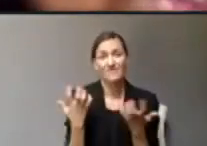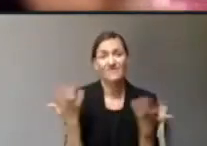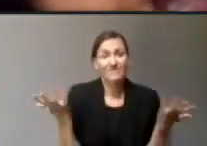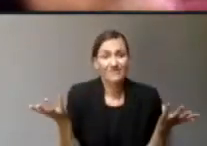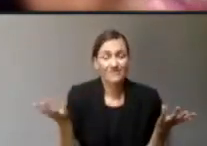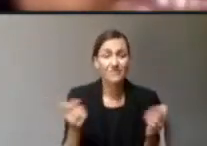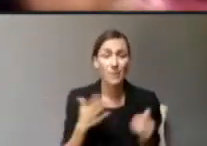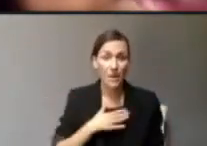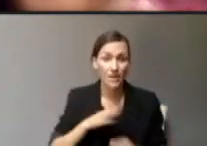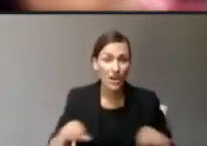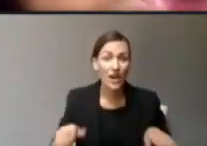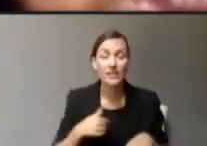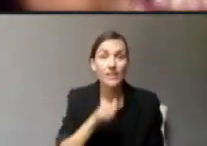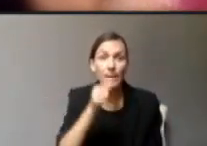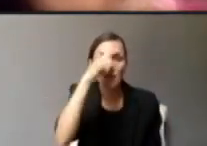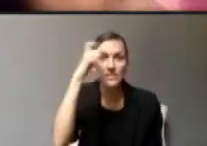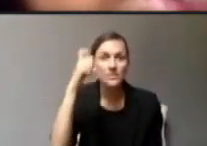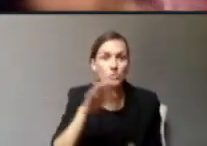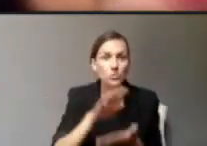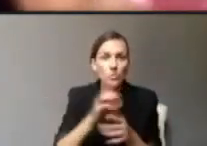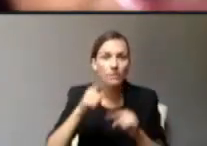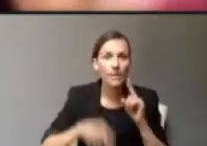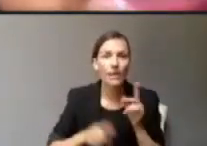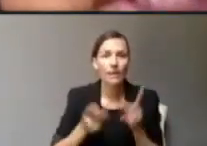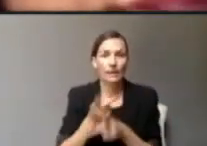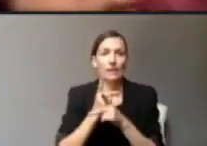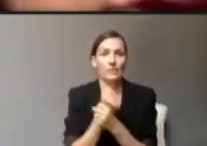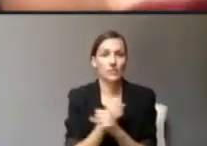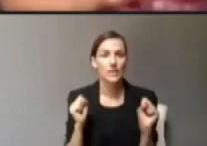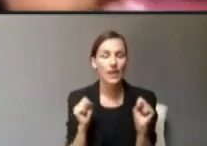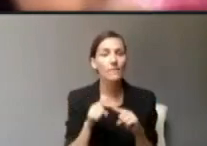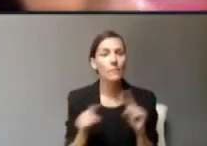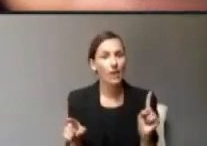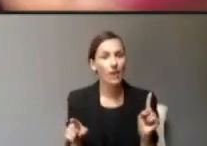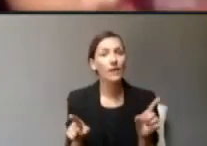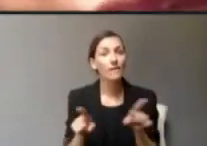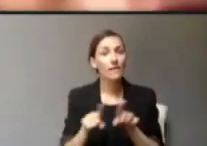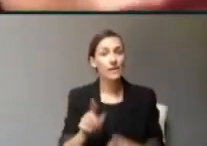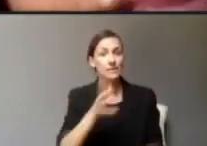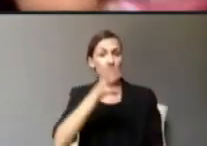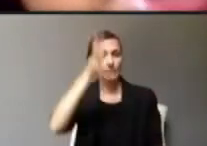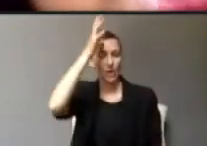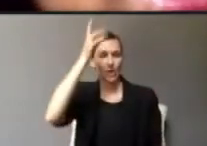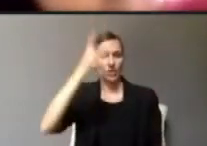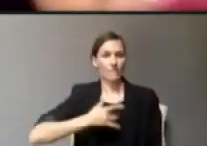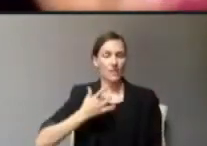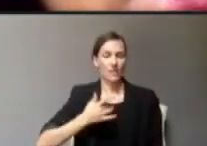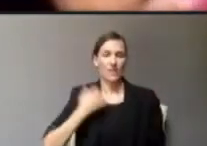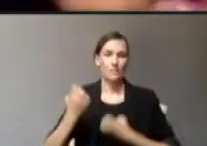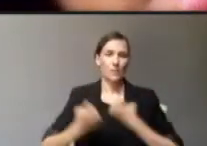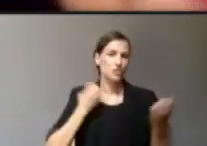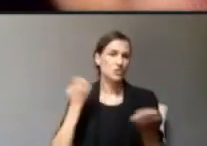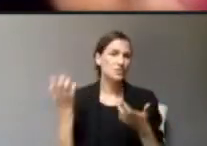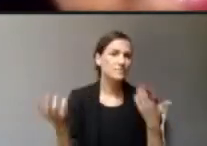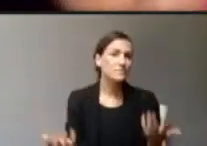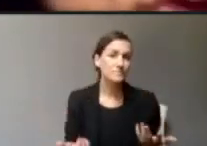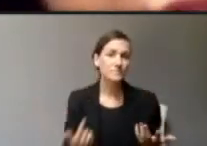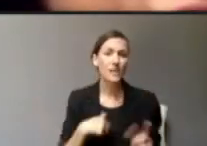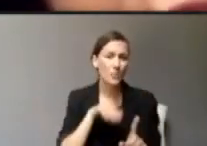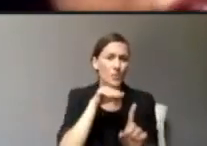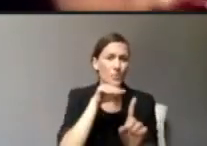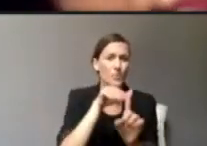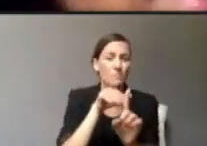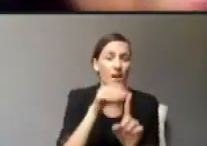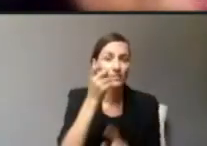And it's not because I don't think the school can keep her safe. It's just because as a parent, that emotion kicks in. And I just wanted to remind parents that that's